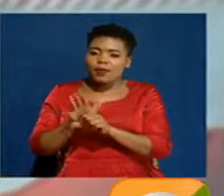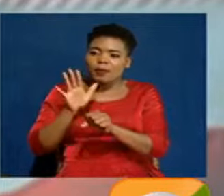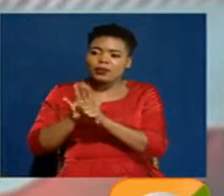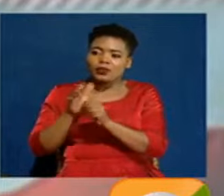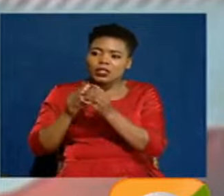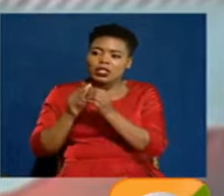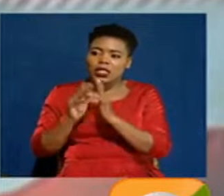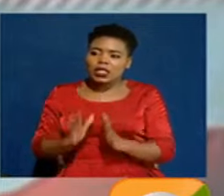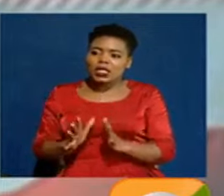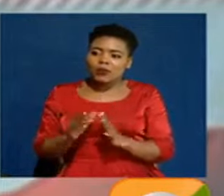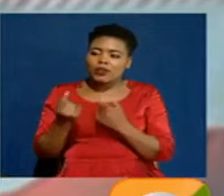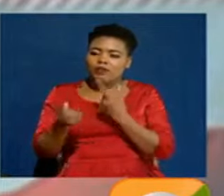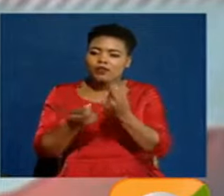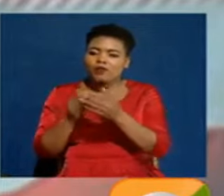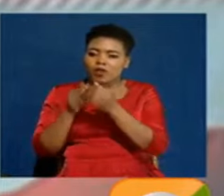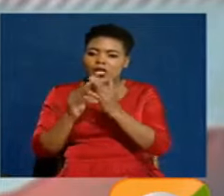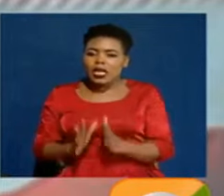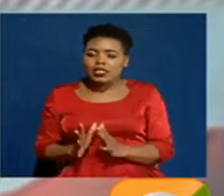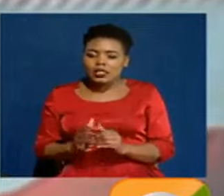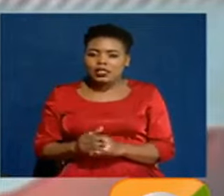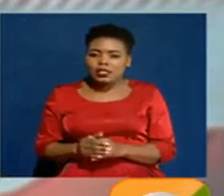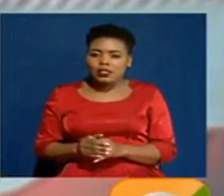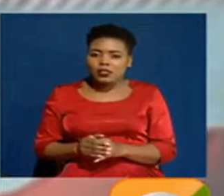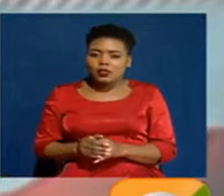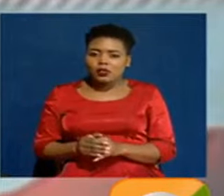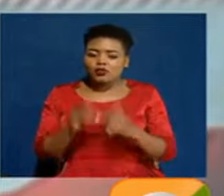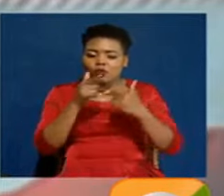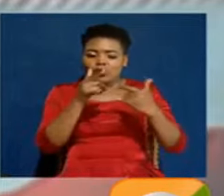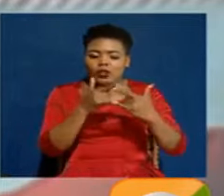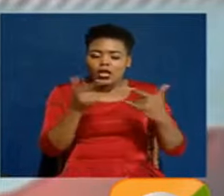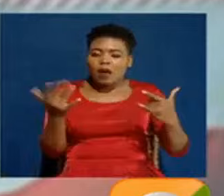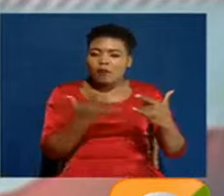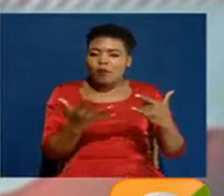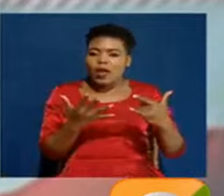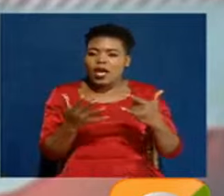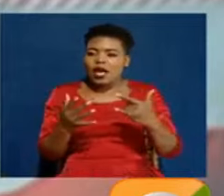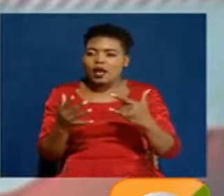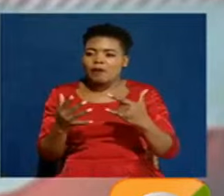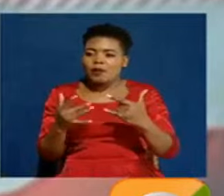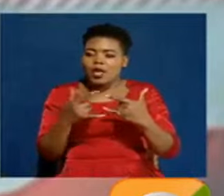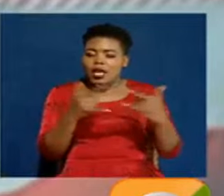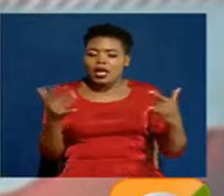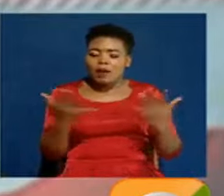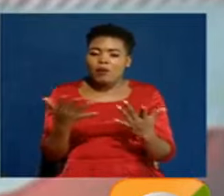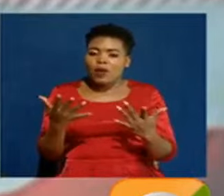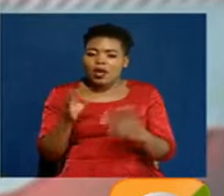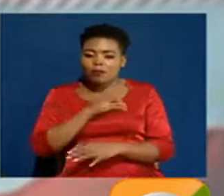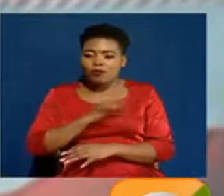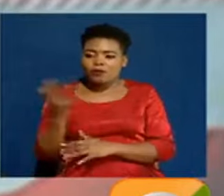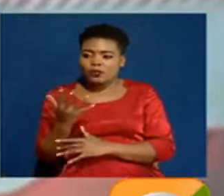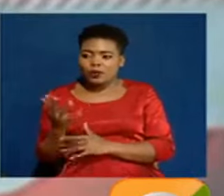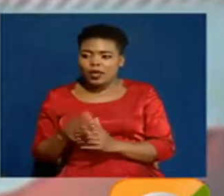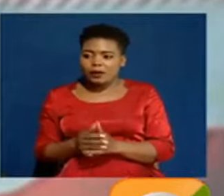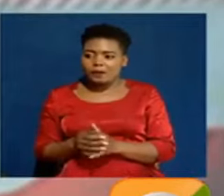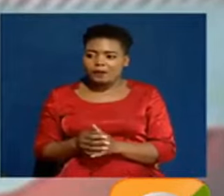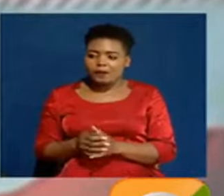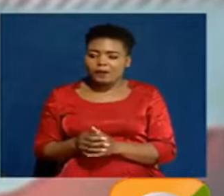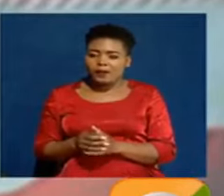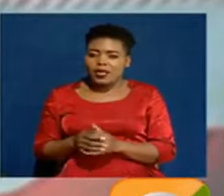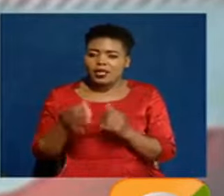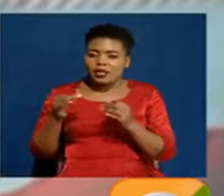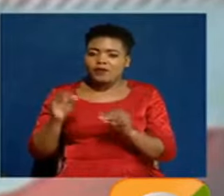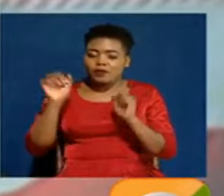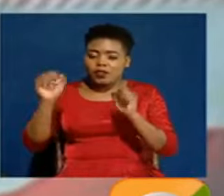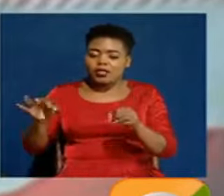majority. What are the weaknesses and what are the strengths? Would we do better with a Westminster type of democracy? Would we do better